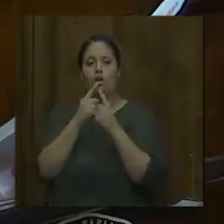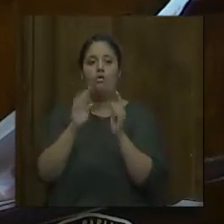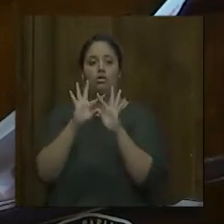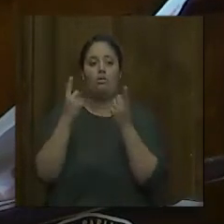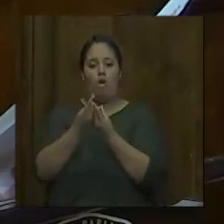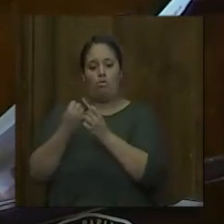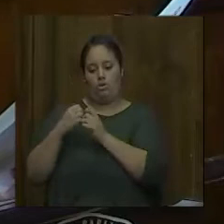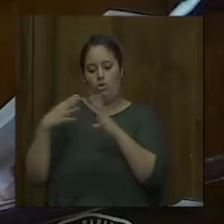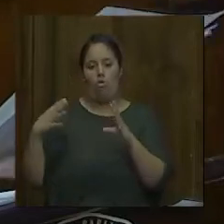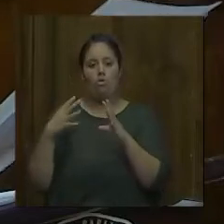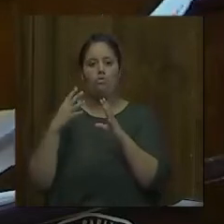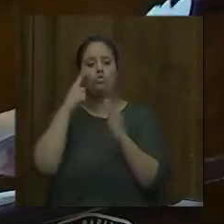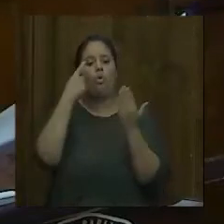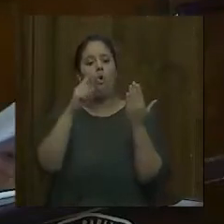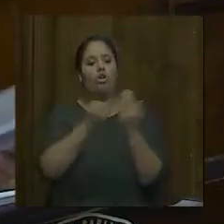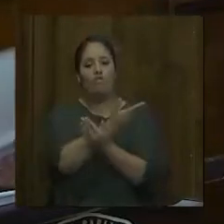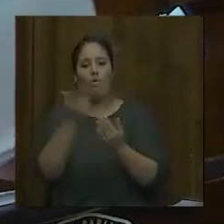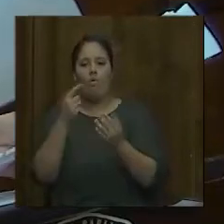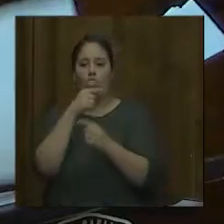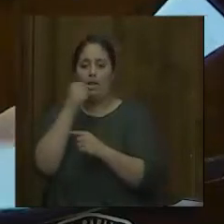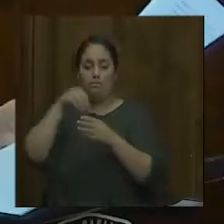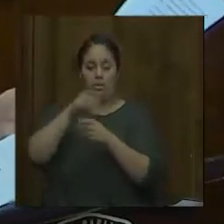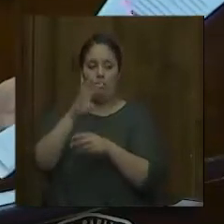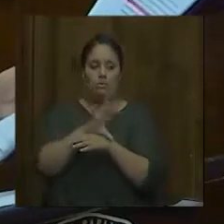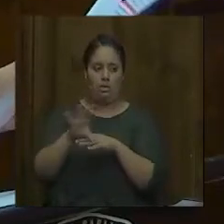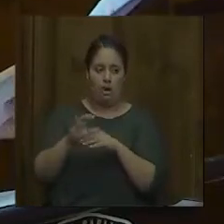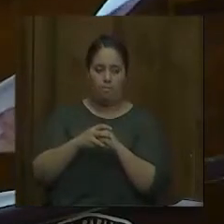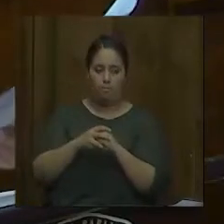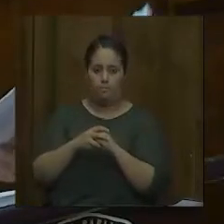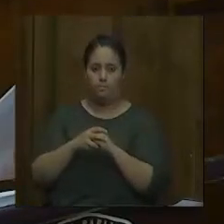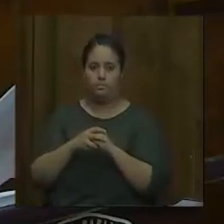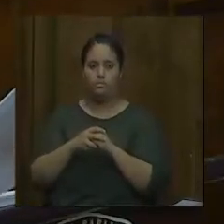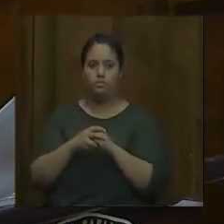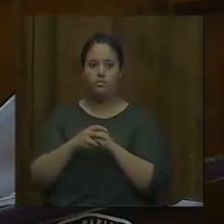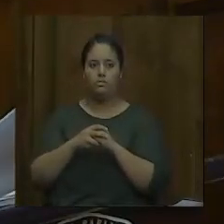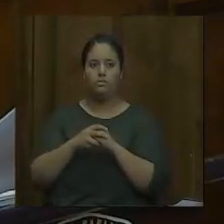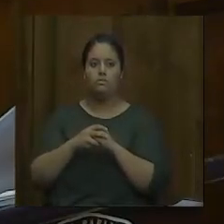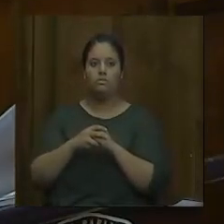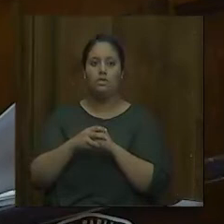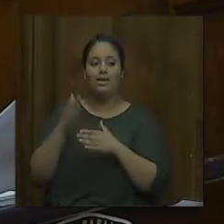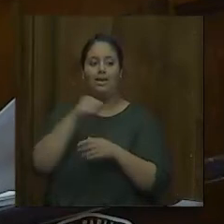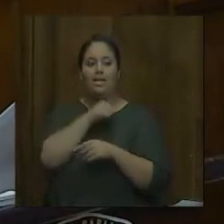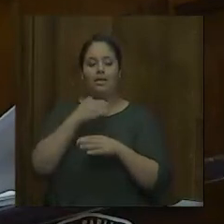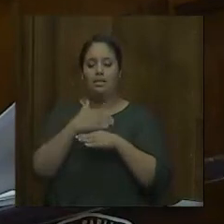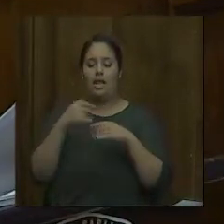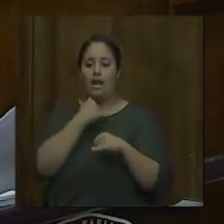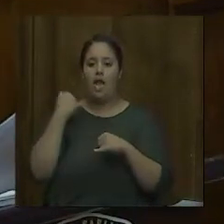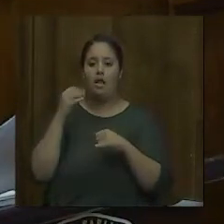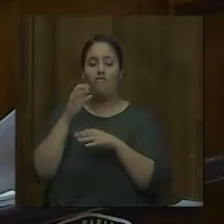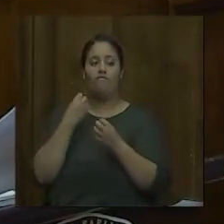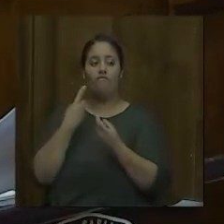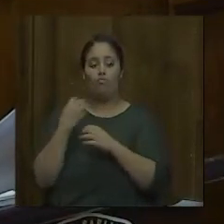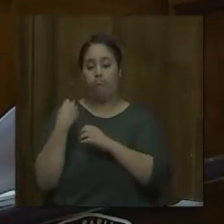has launched an audit of all offences names in the Western Cape. The deadline for submission is 31st of